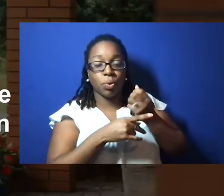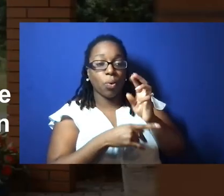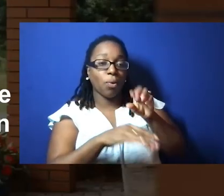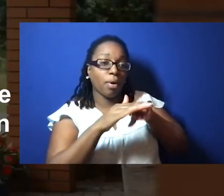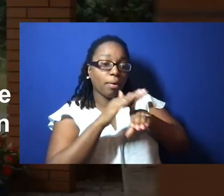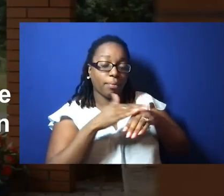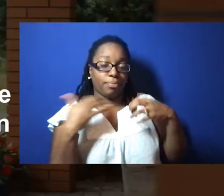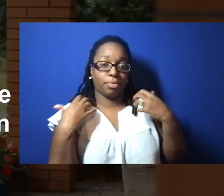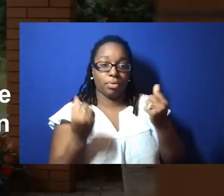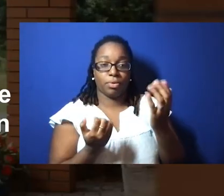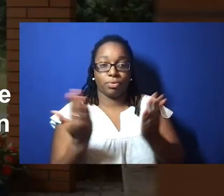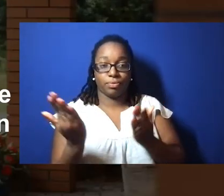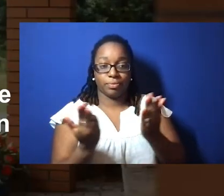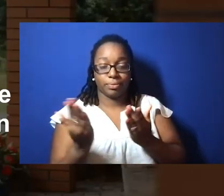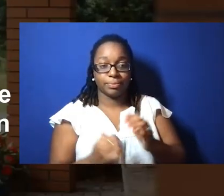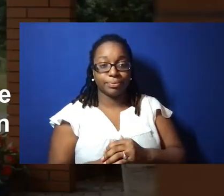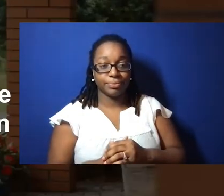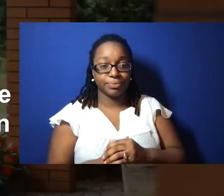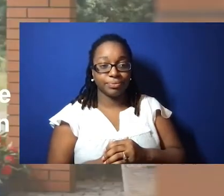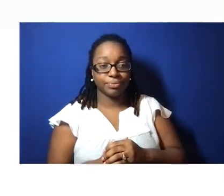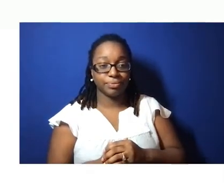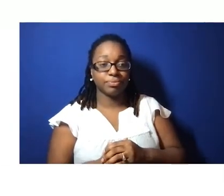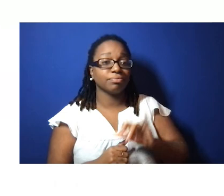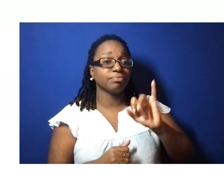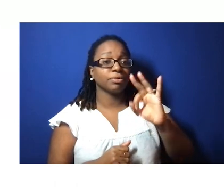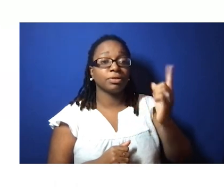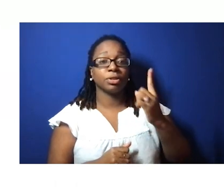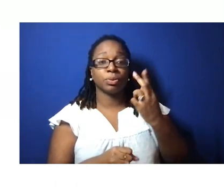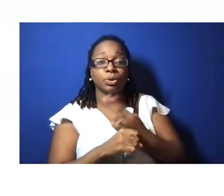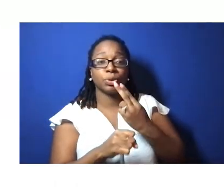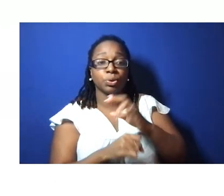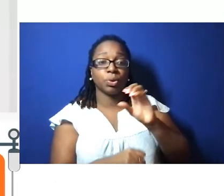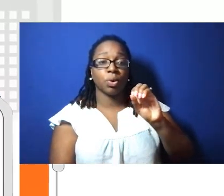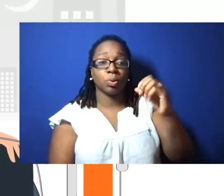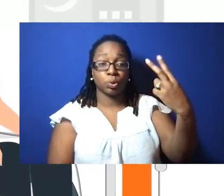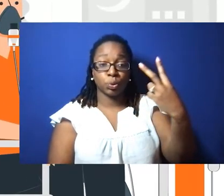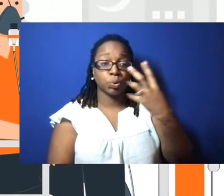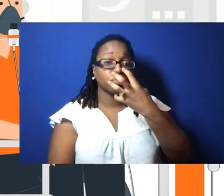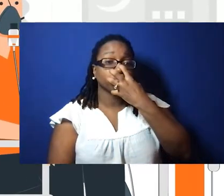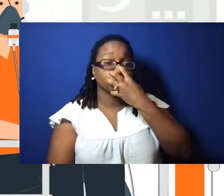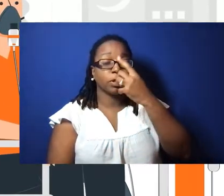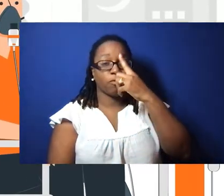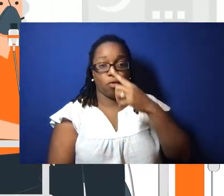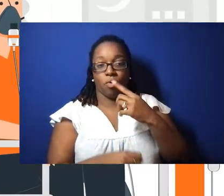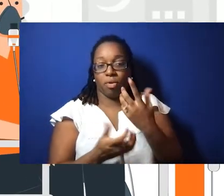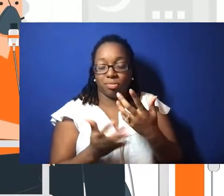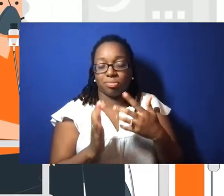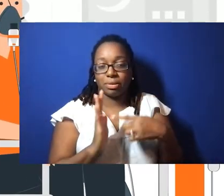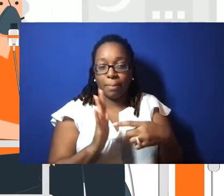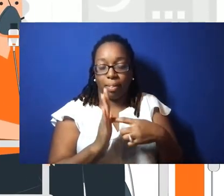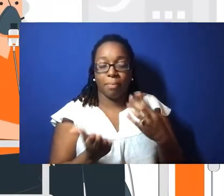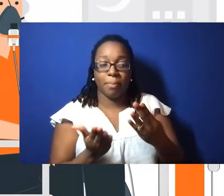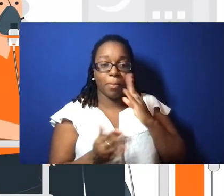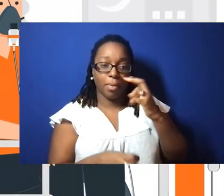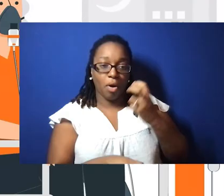action or access health services. If someone uses oxygen, for example, they may